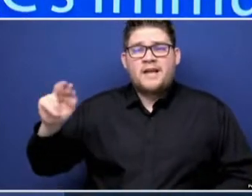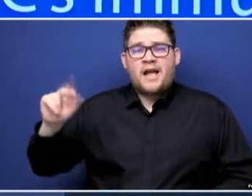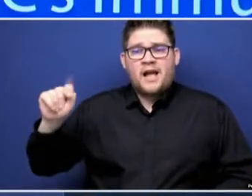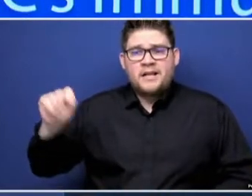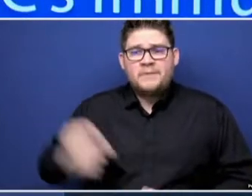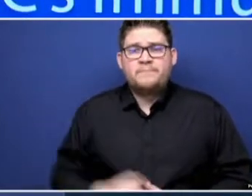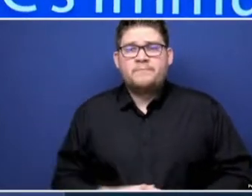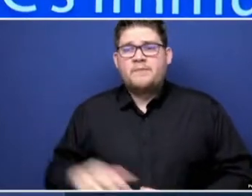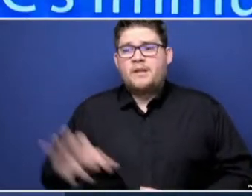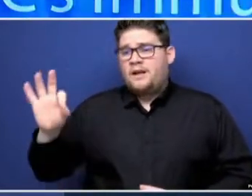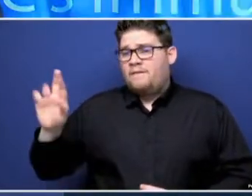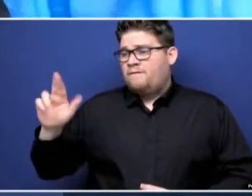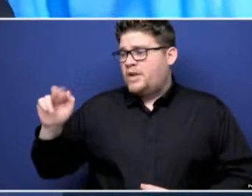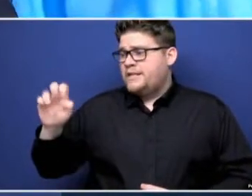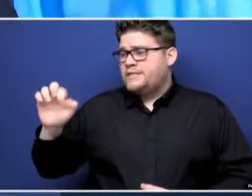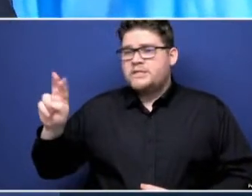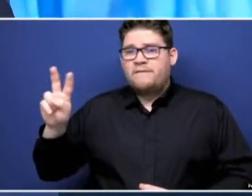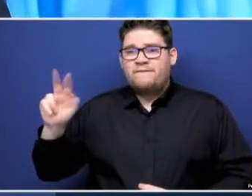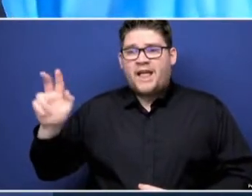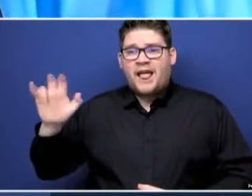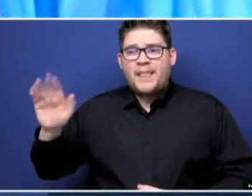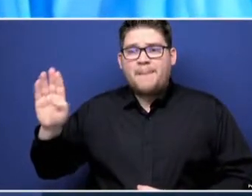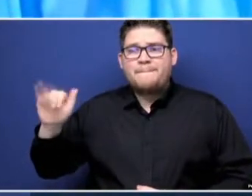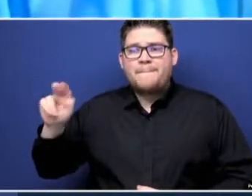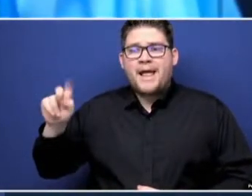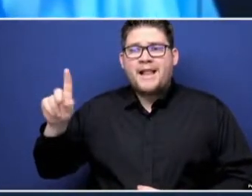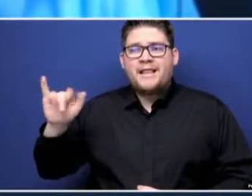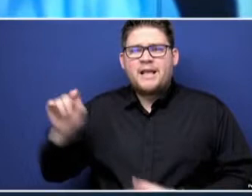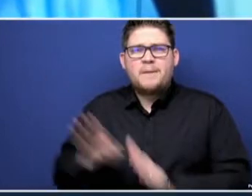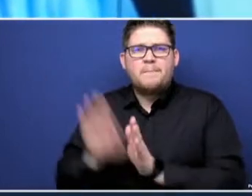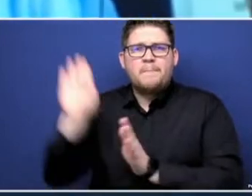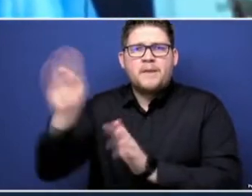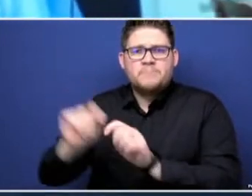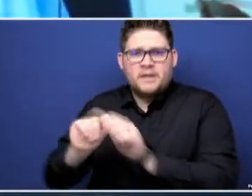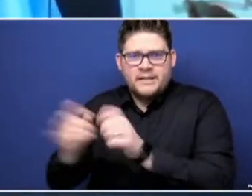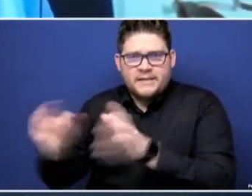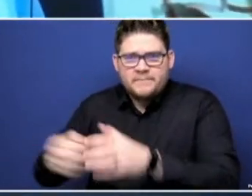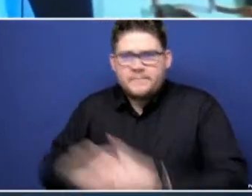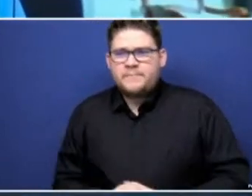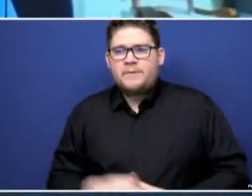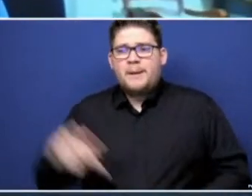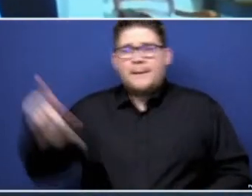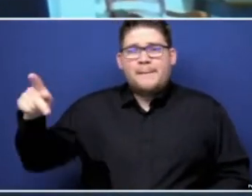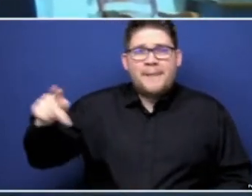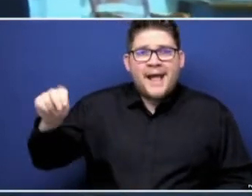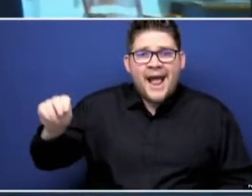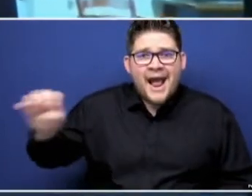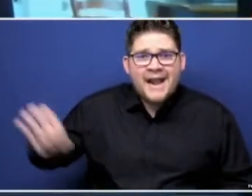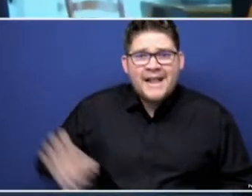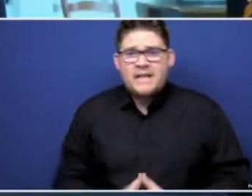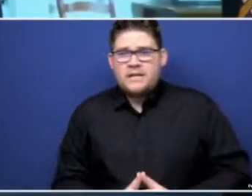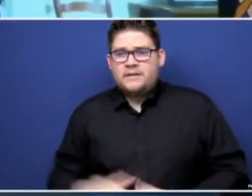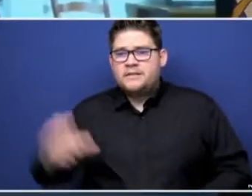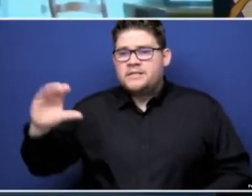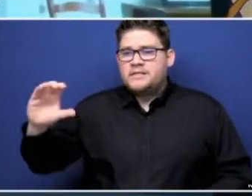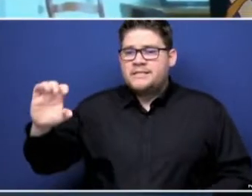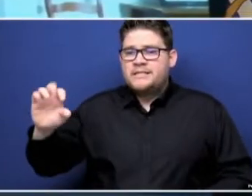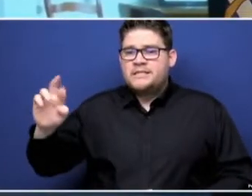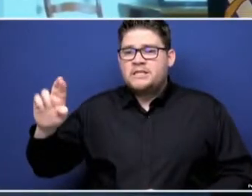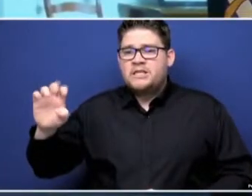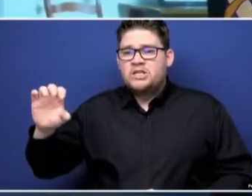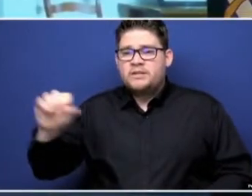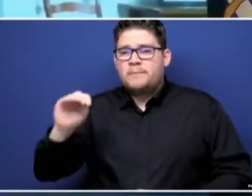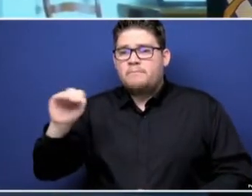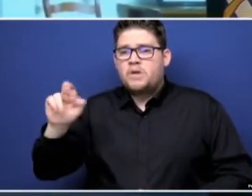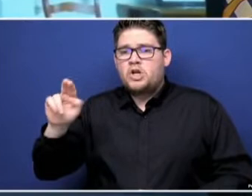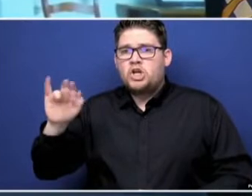the way. Thank you so much, Premier. It's just a pleasure to be here today and to celebrate really the